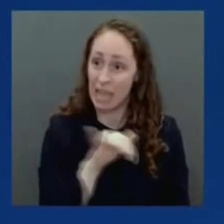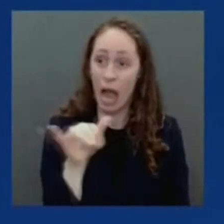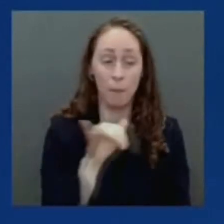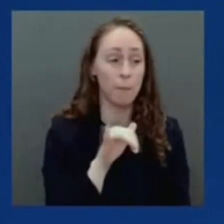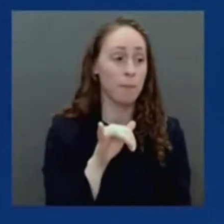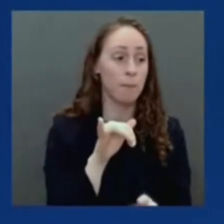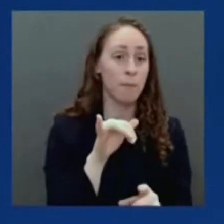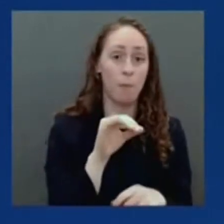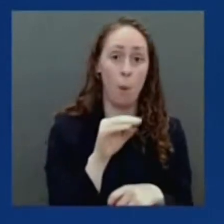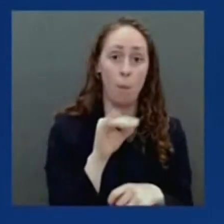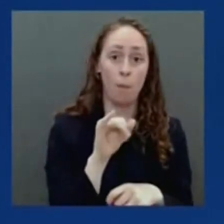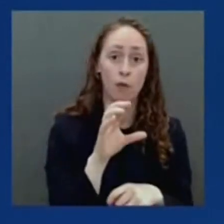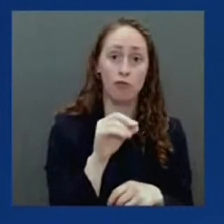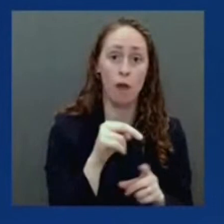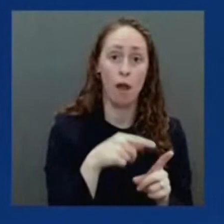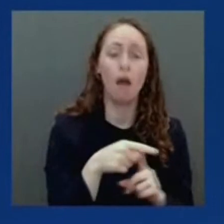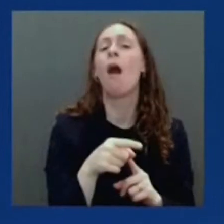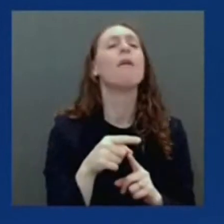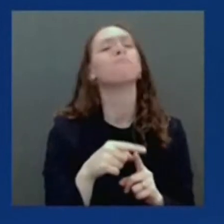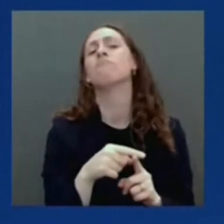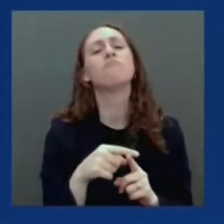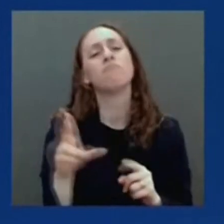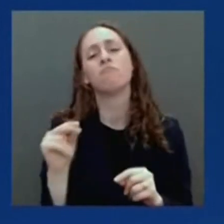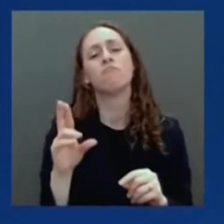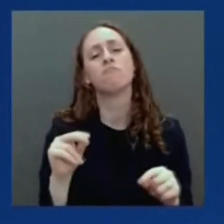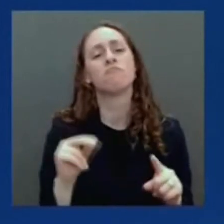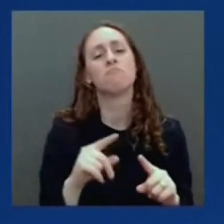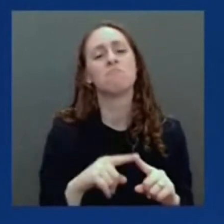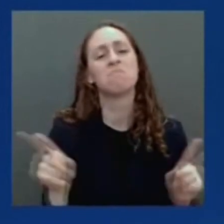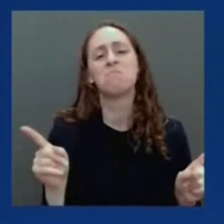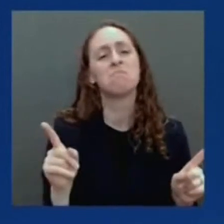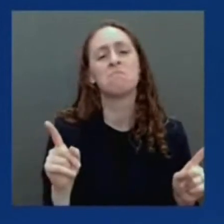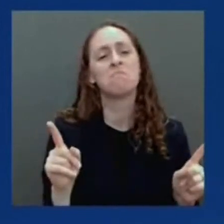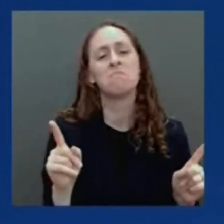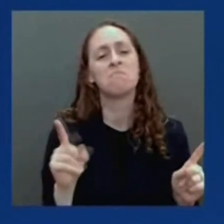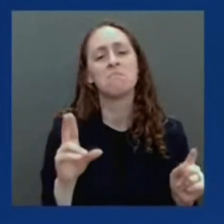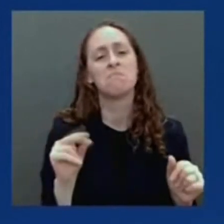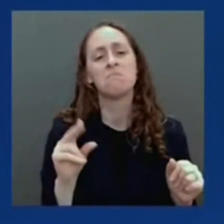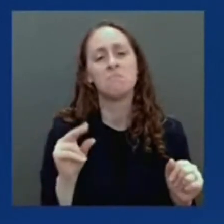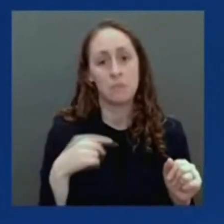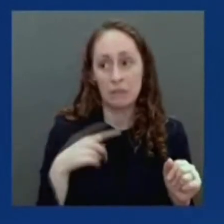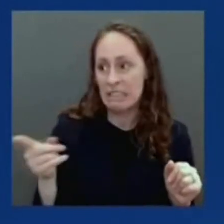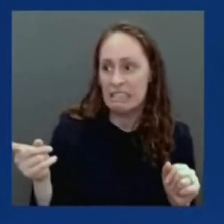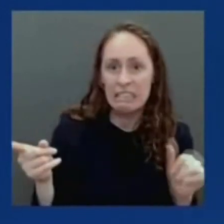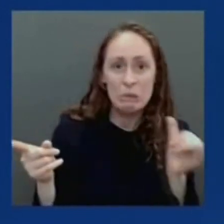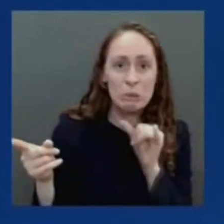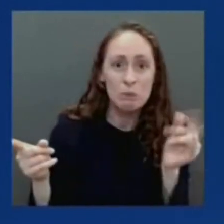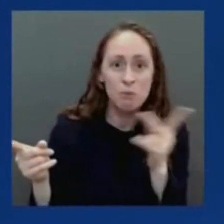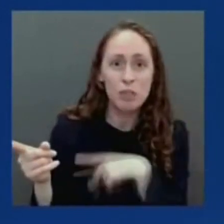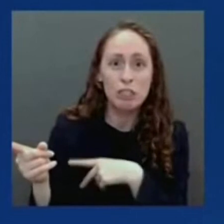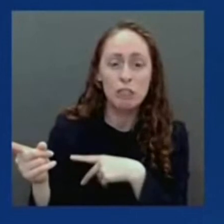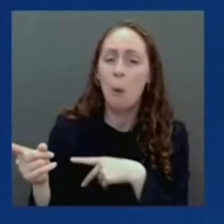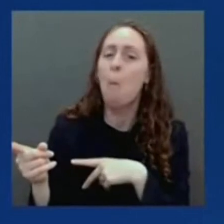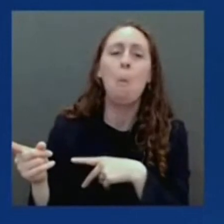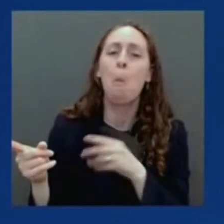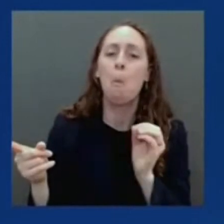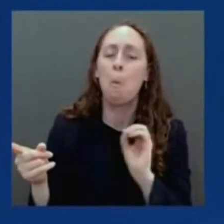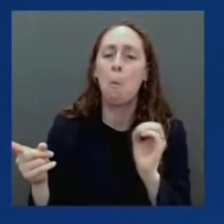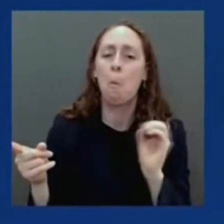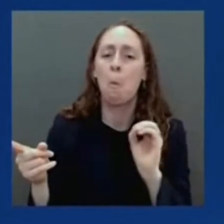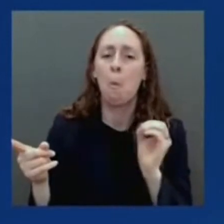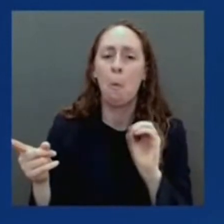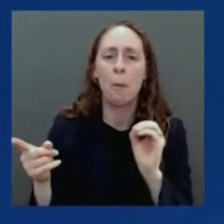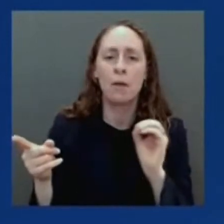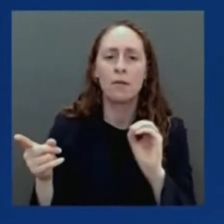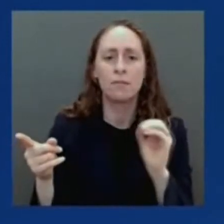more severe, nor have we seen studies that suggest that it will evade our vaccines any more so than Omicron has already. And in fact,